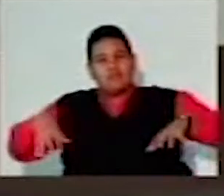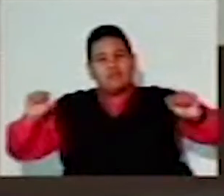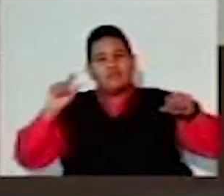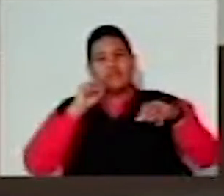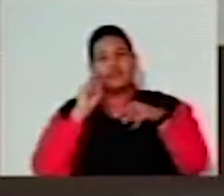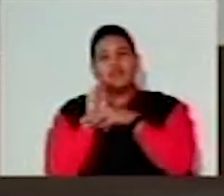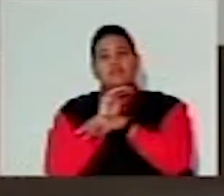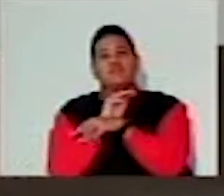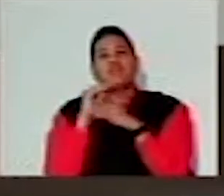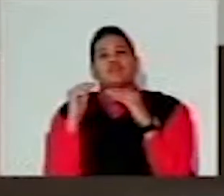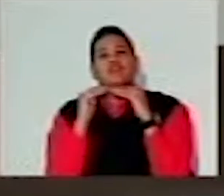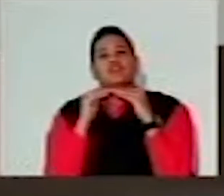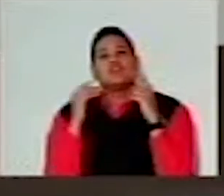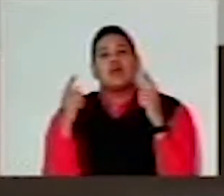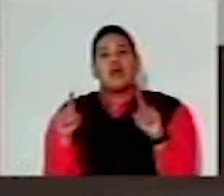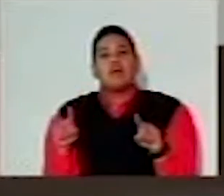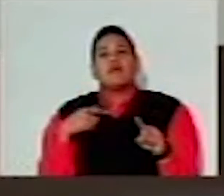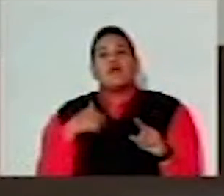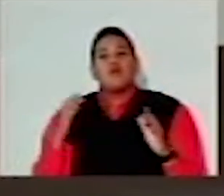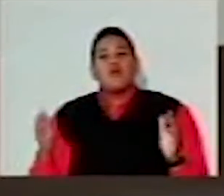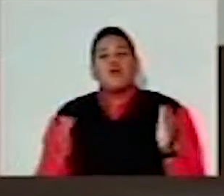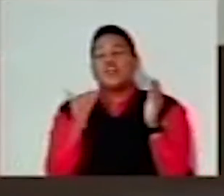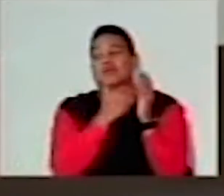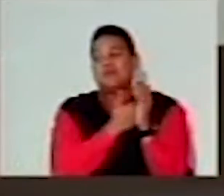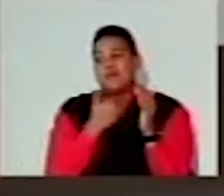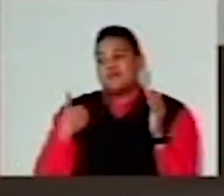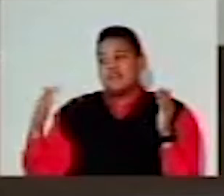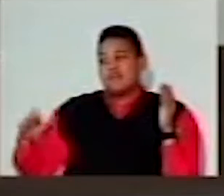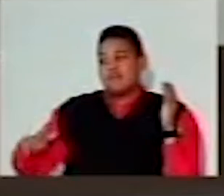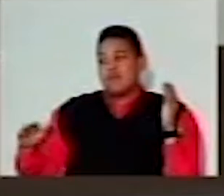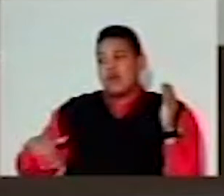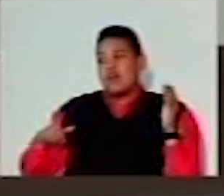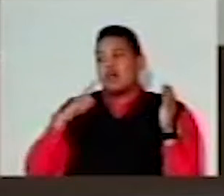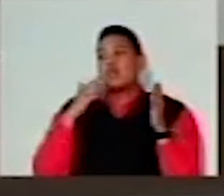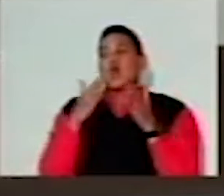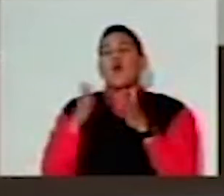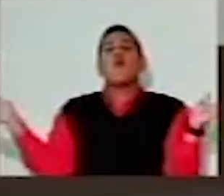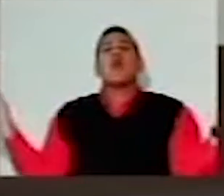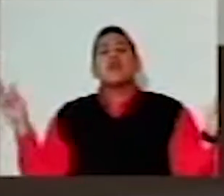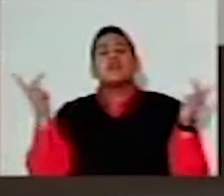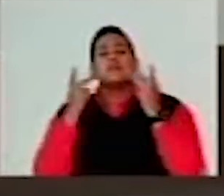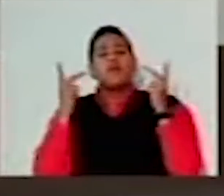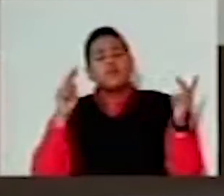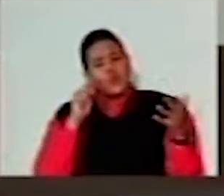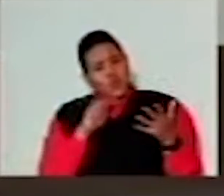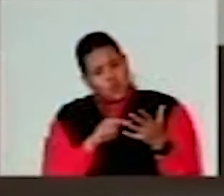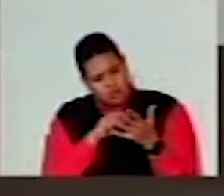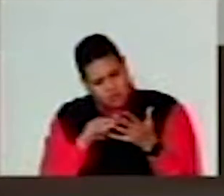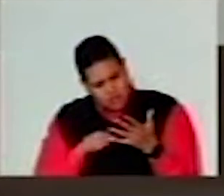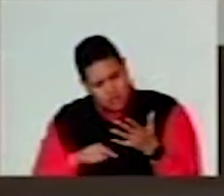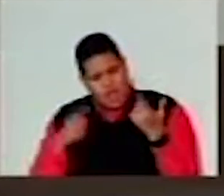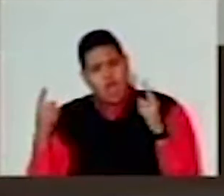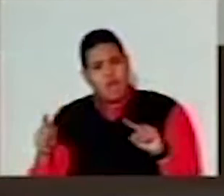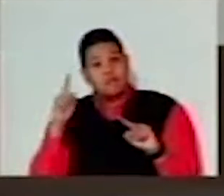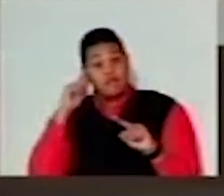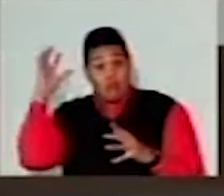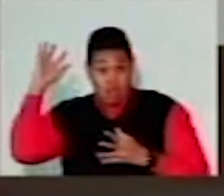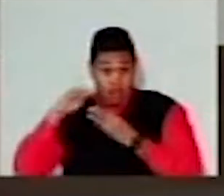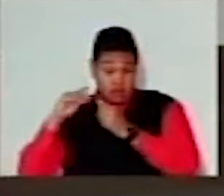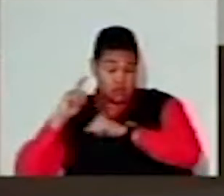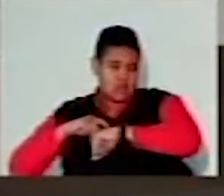of Justice. And I would urge members of Parliament and the wider public to look at them, because over the period of